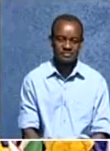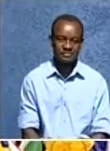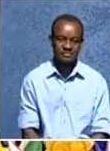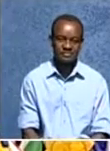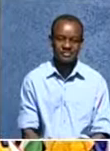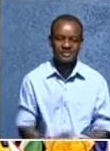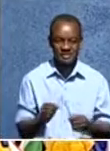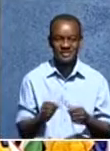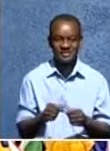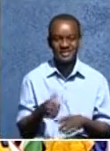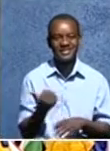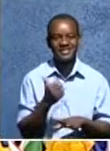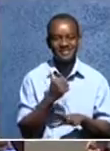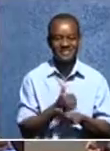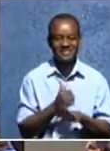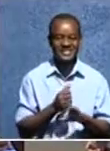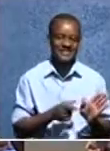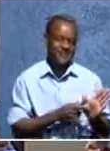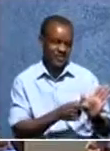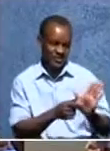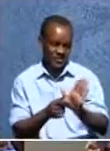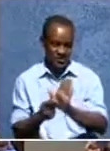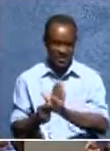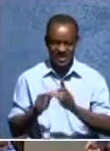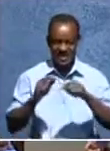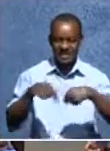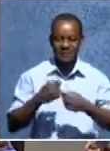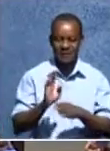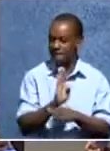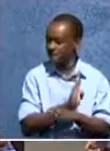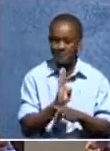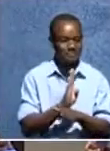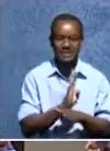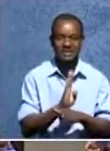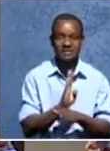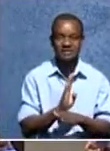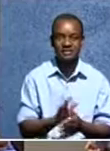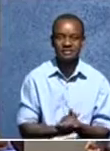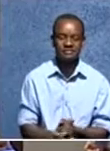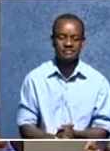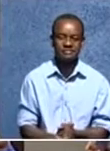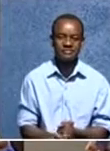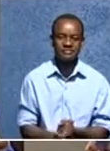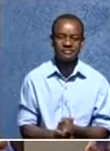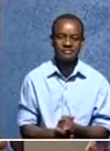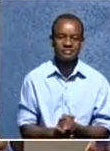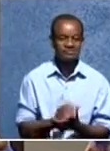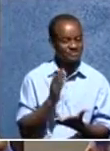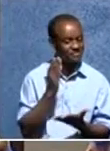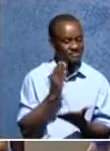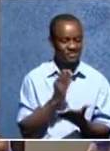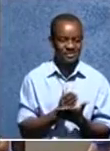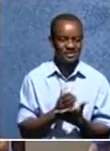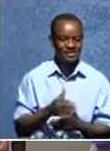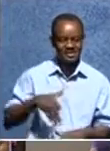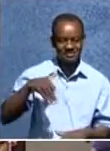place, you pay for it. Absolutely. Madam Kua, you come from the Namibia Airports Company. You have a specific view on how many people enter the country, how many